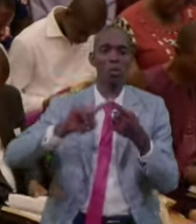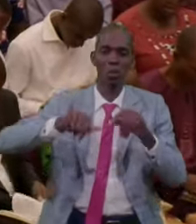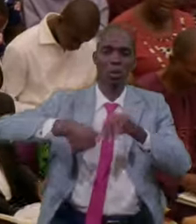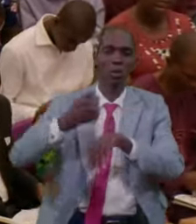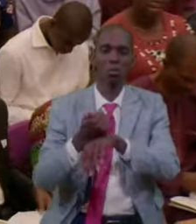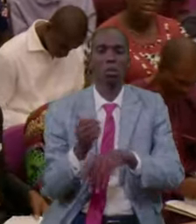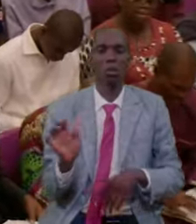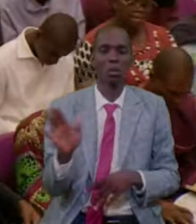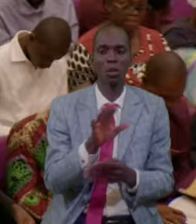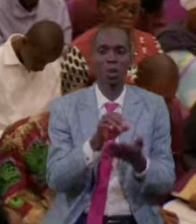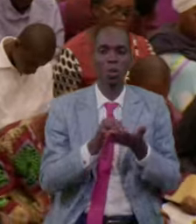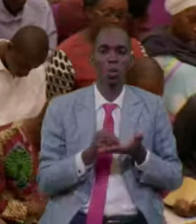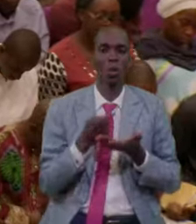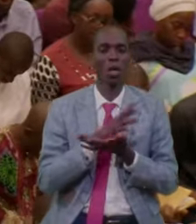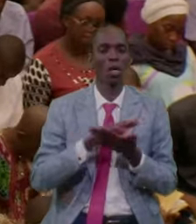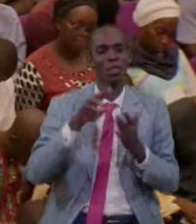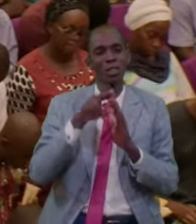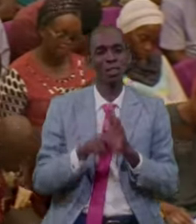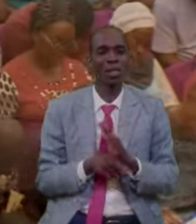own righteousness,